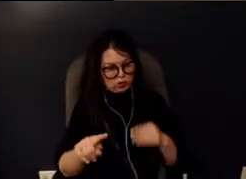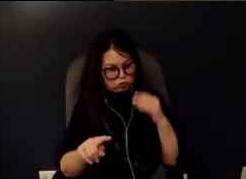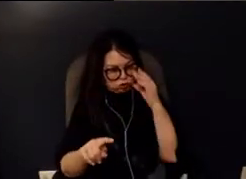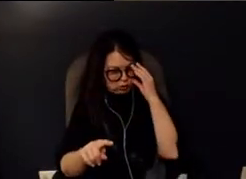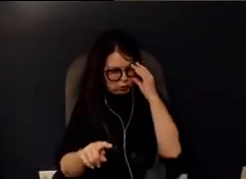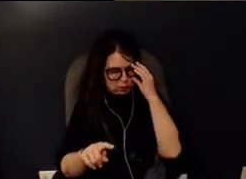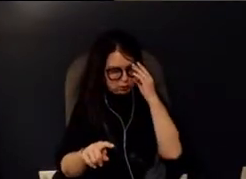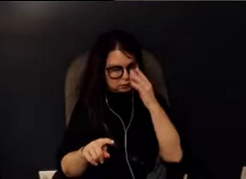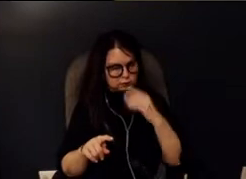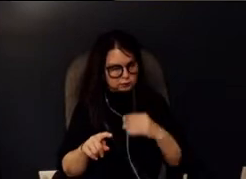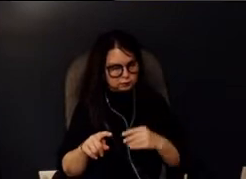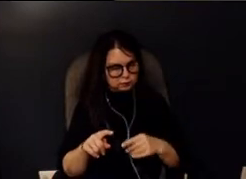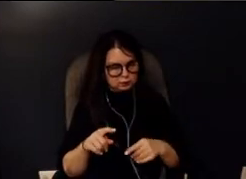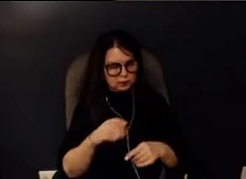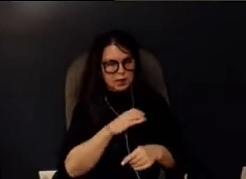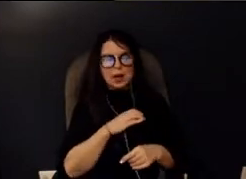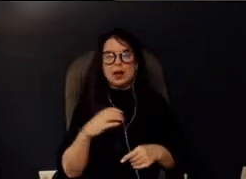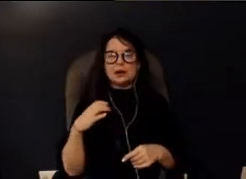Cunningham.